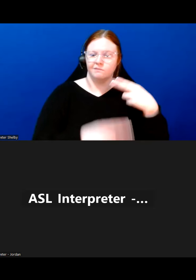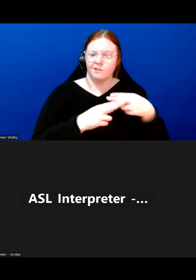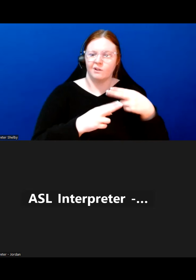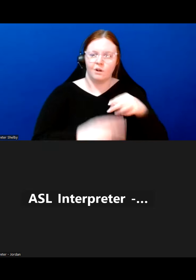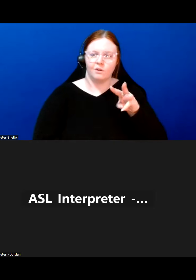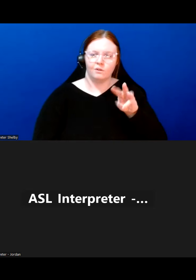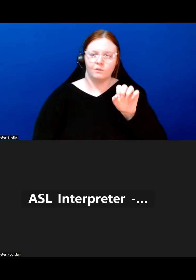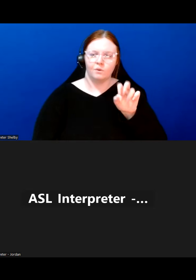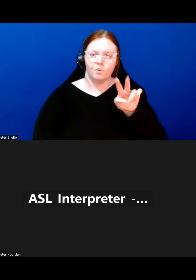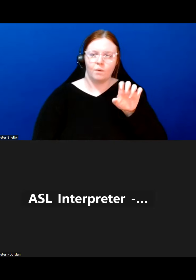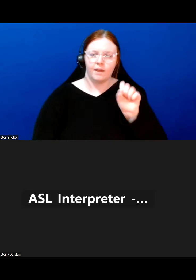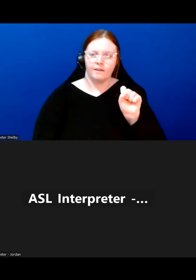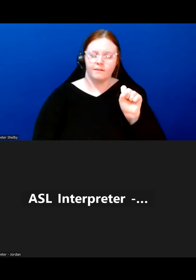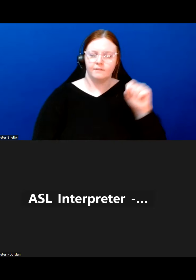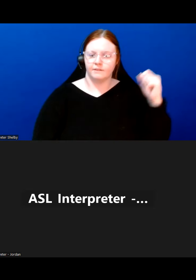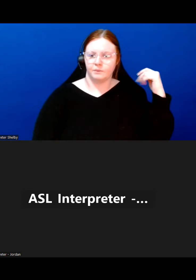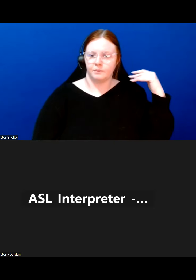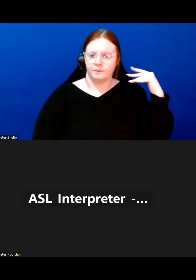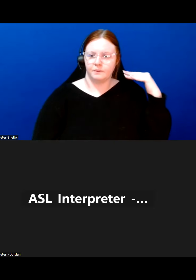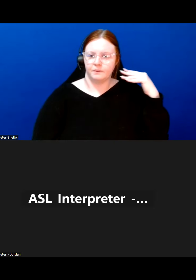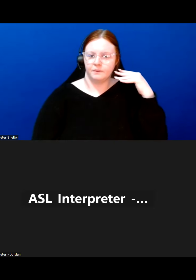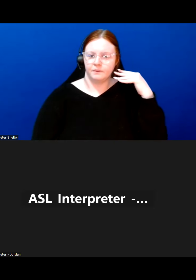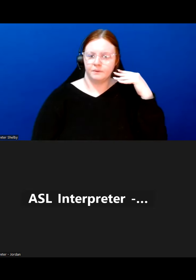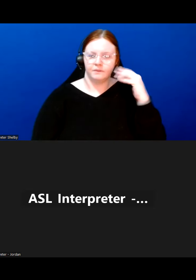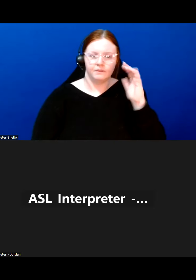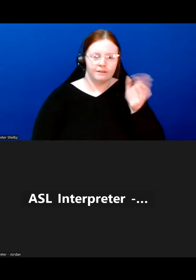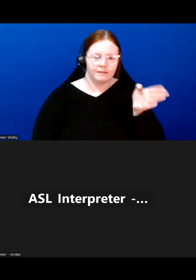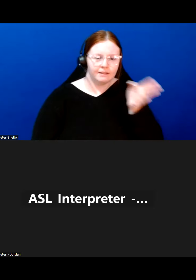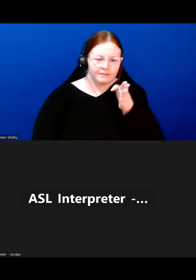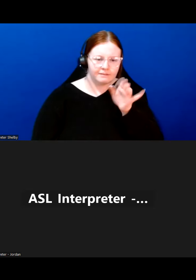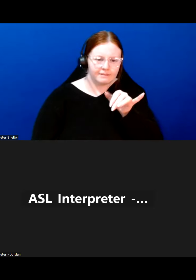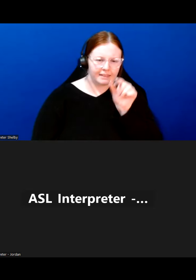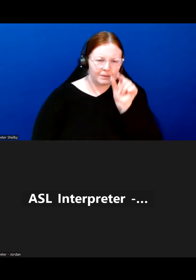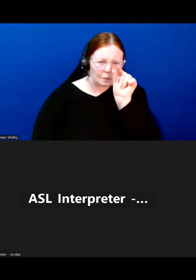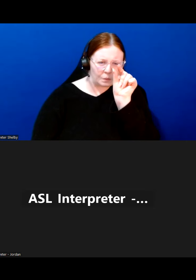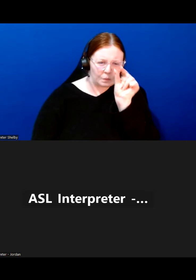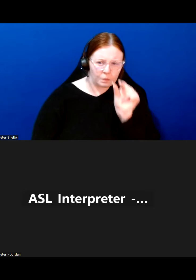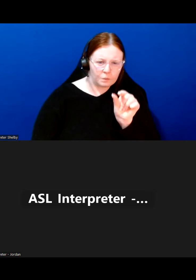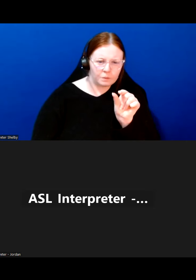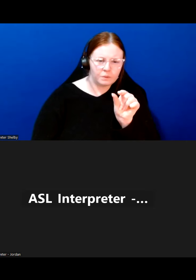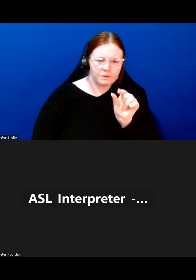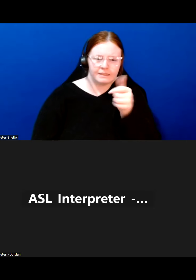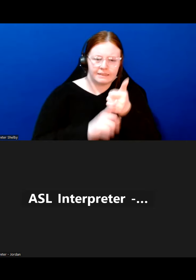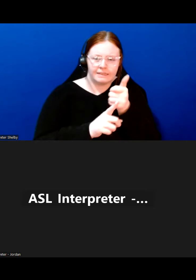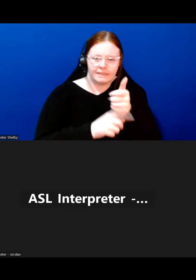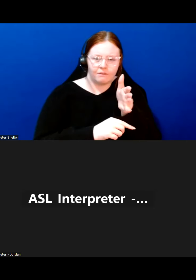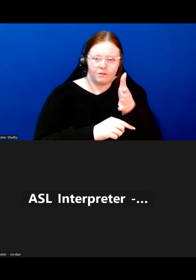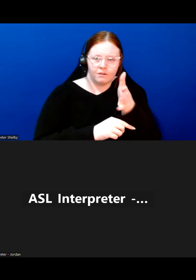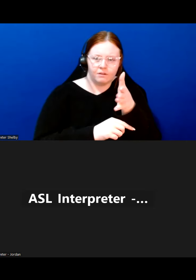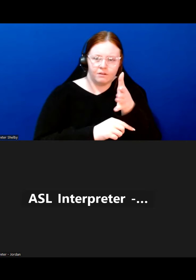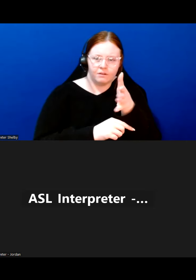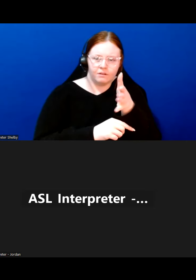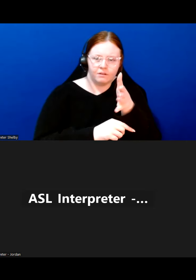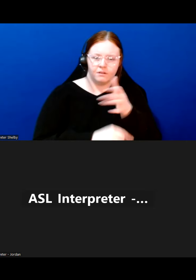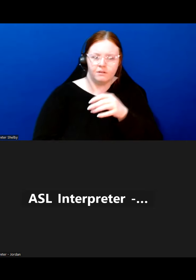the eardrum. And that little thin eardrum, that little membrane, it vibrates and moves like